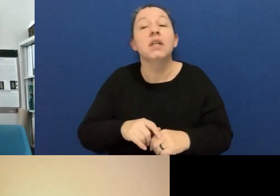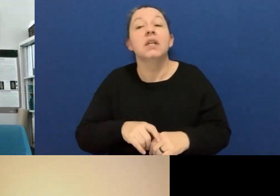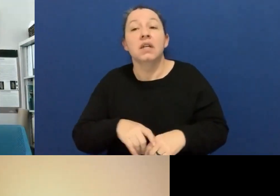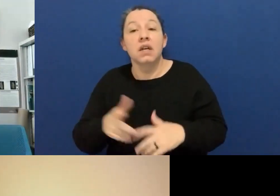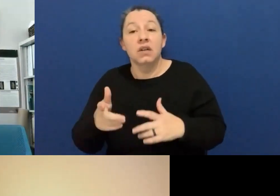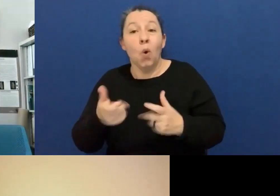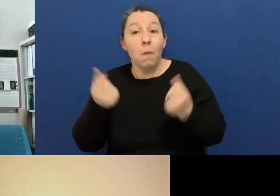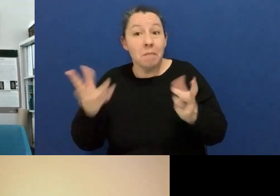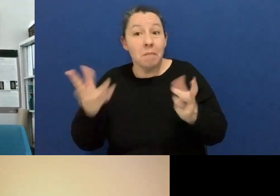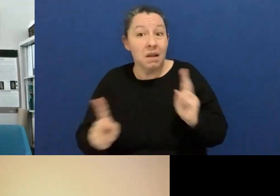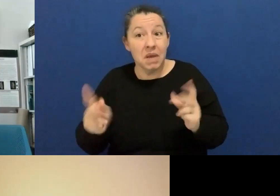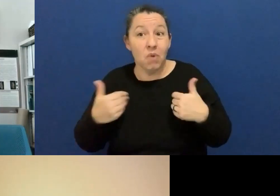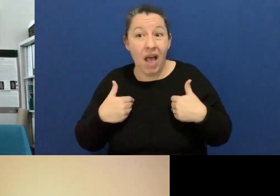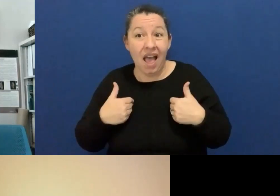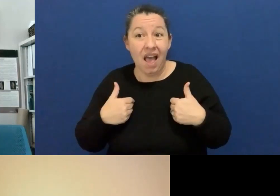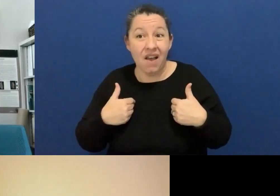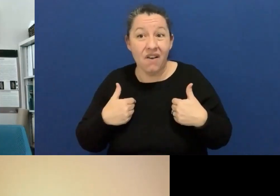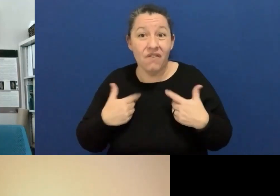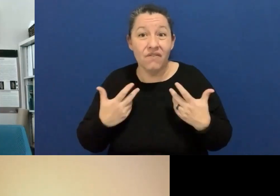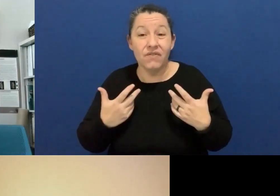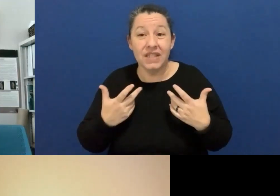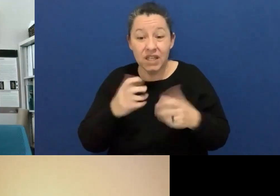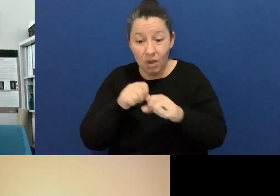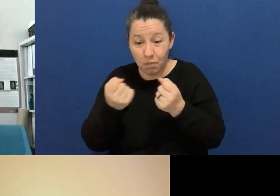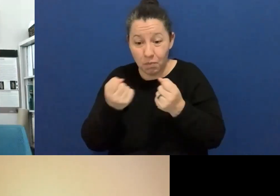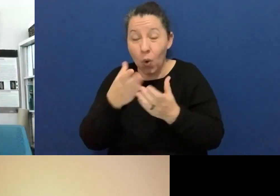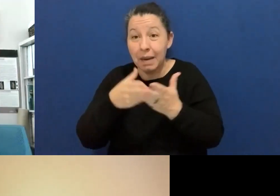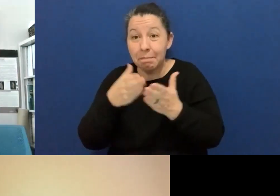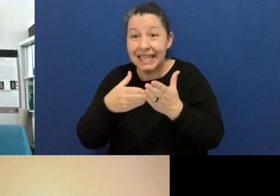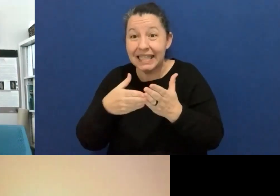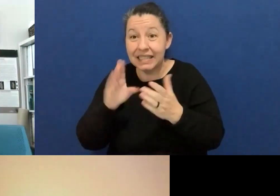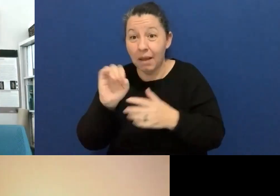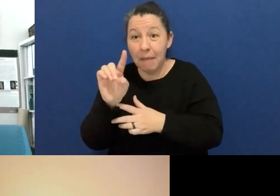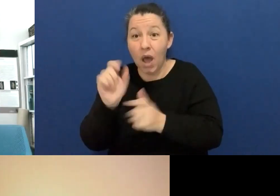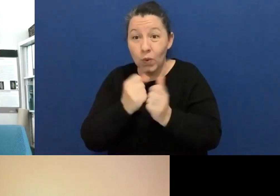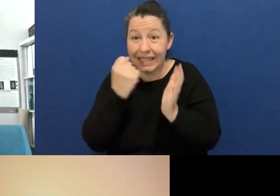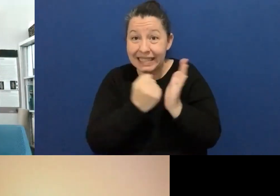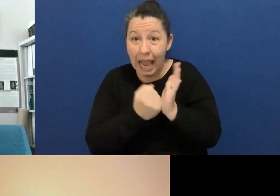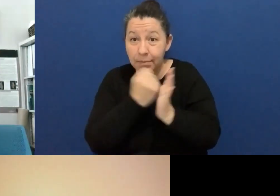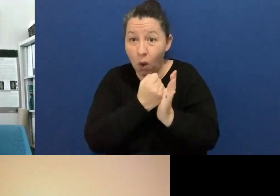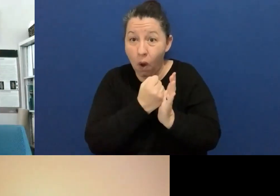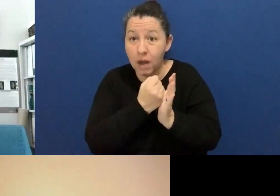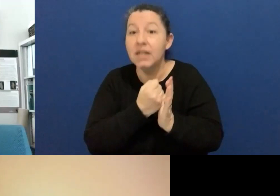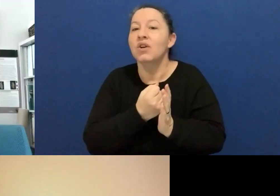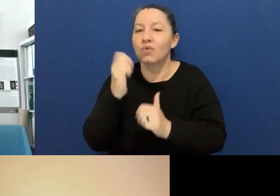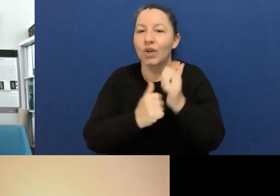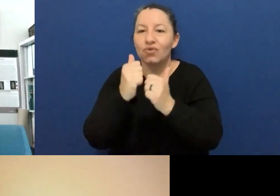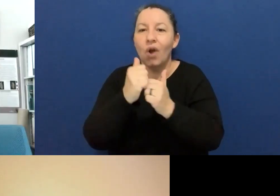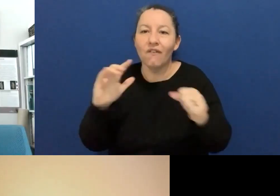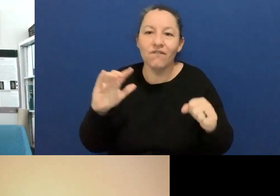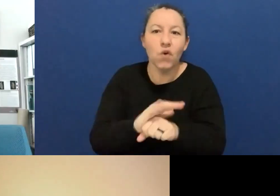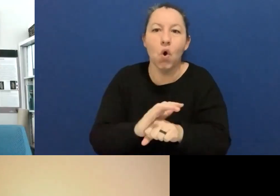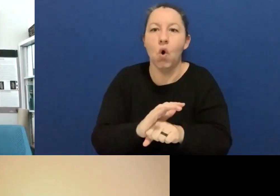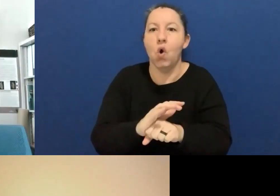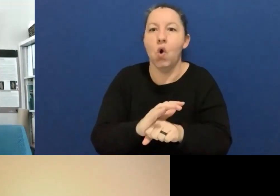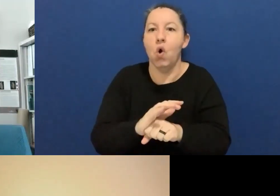have like used these broken pieces of mud with these stamps on it to reconstruct full administrative practices. And we are really trying to